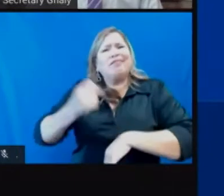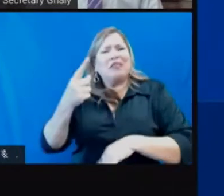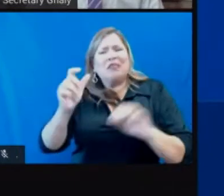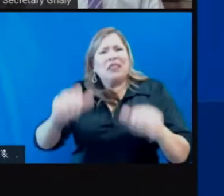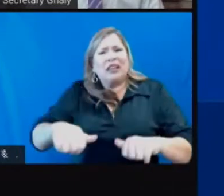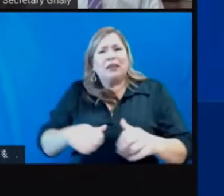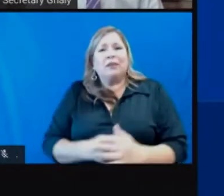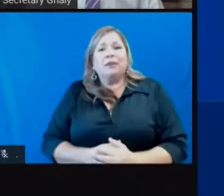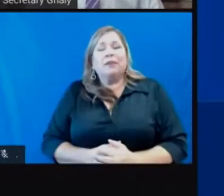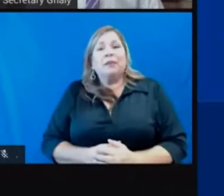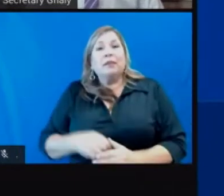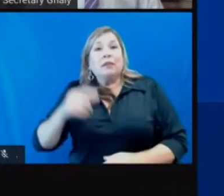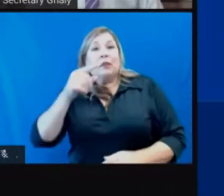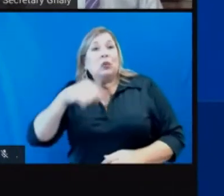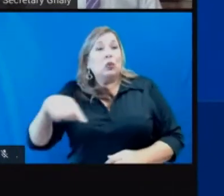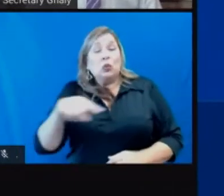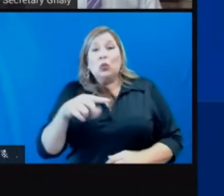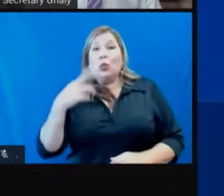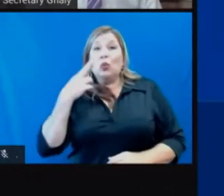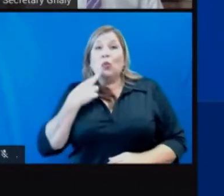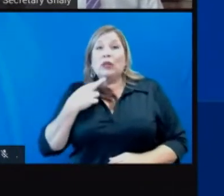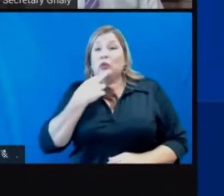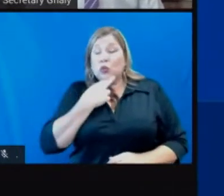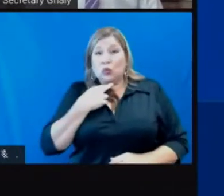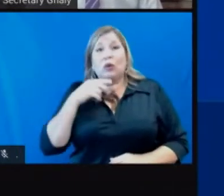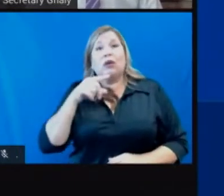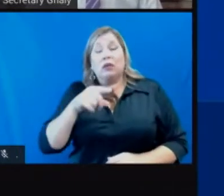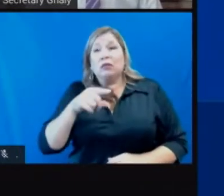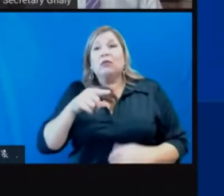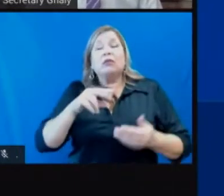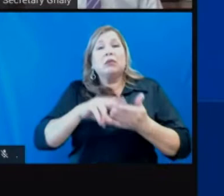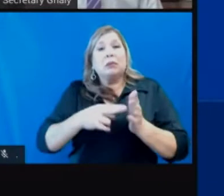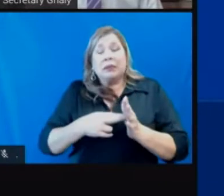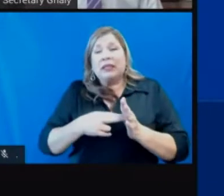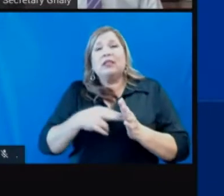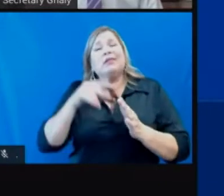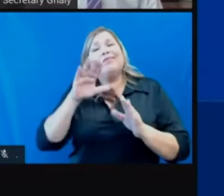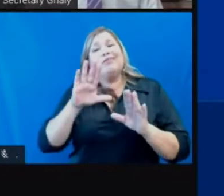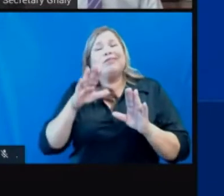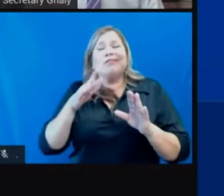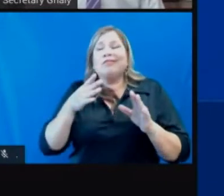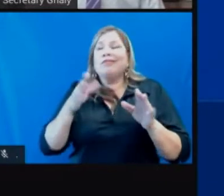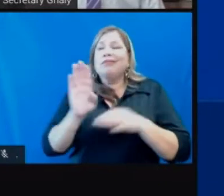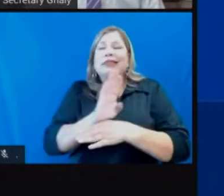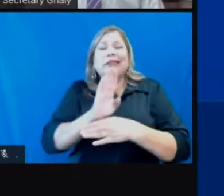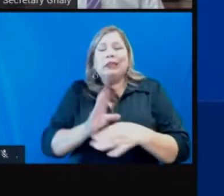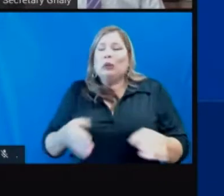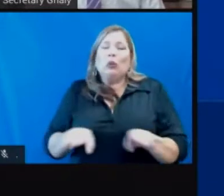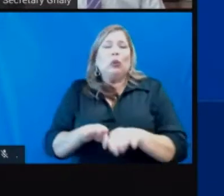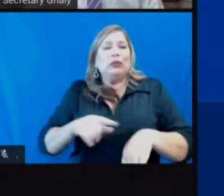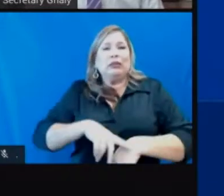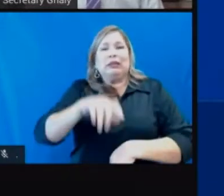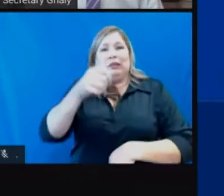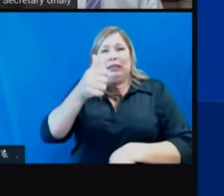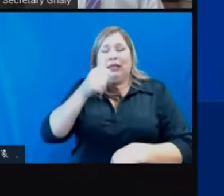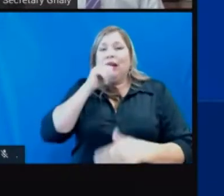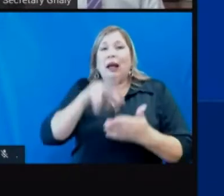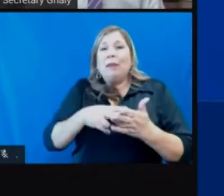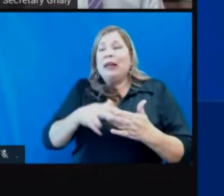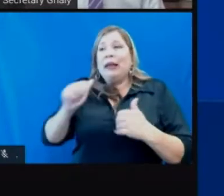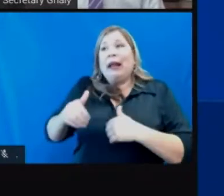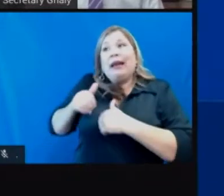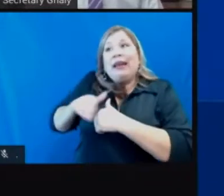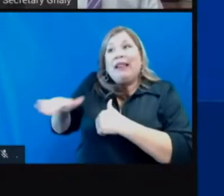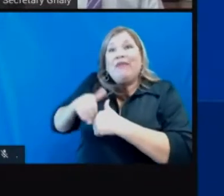front door at 10, doesn't mean that the back door to do takeout and delivery is closed. And so we urge people